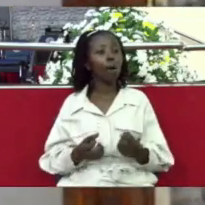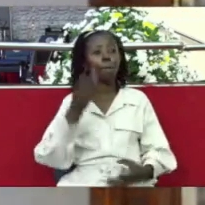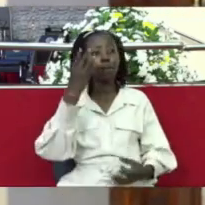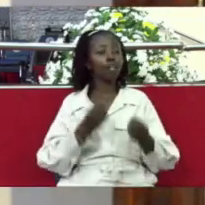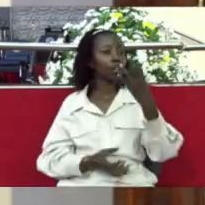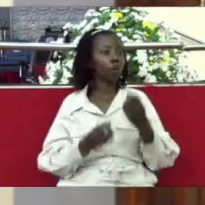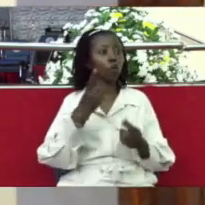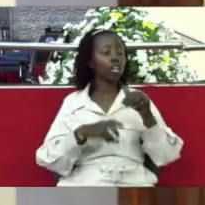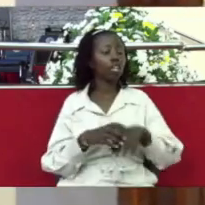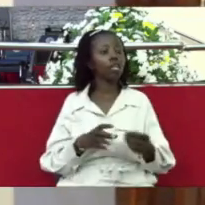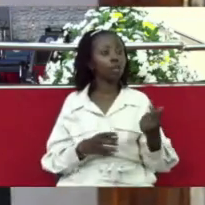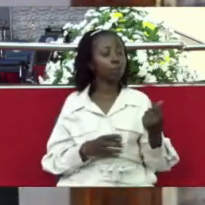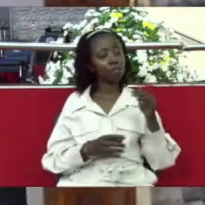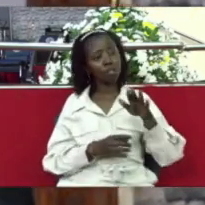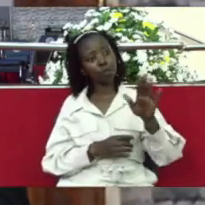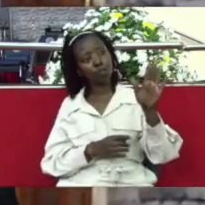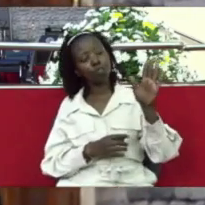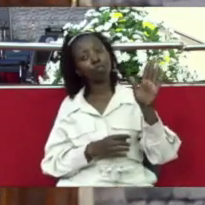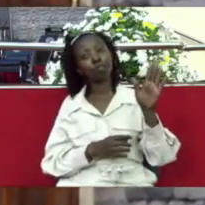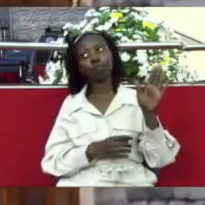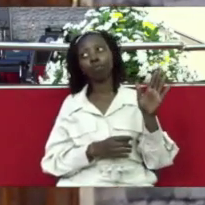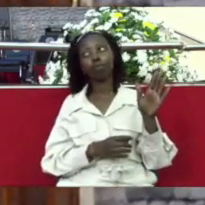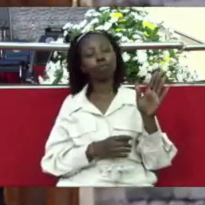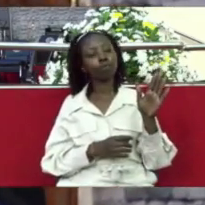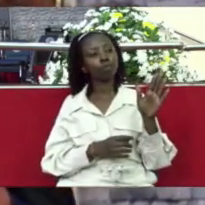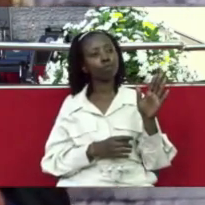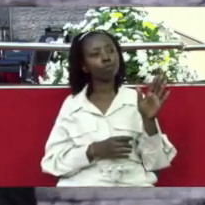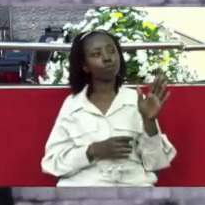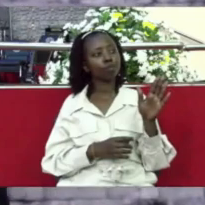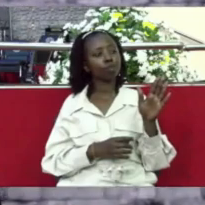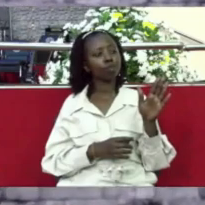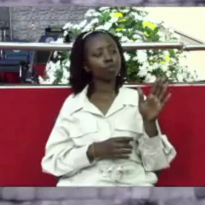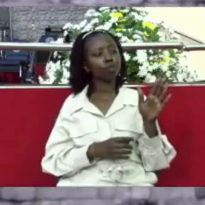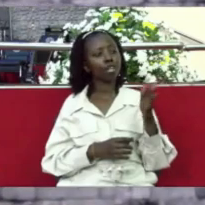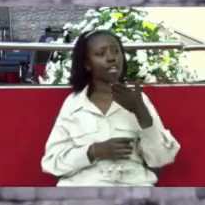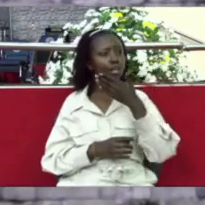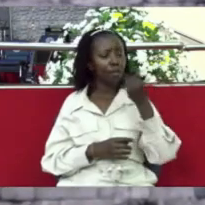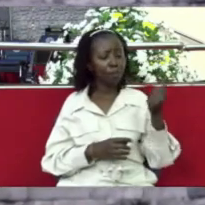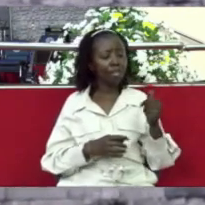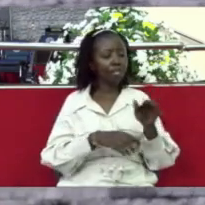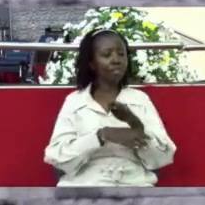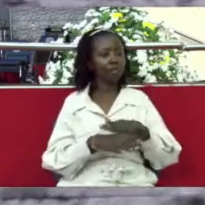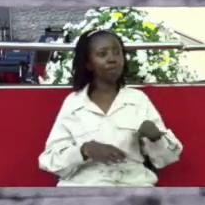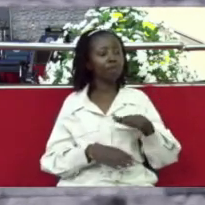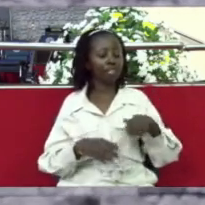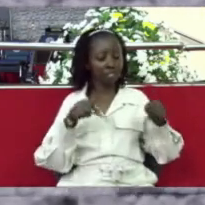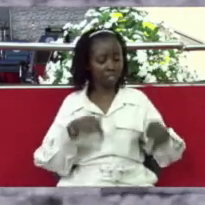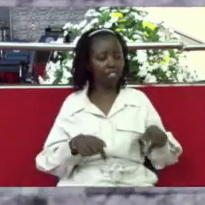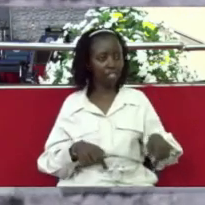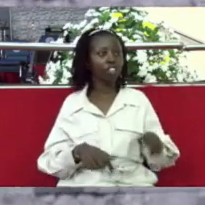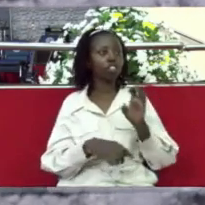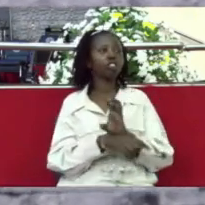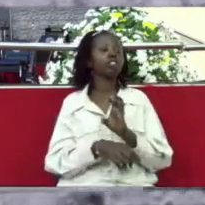kuhimiza kwamba kama ungelitaka mpenyo katika hali yako ya kifedha, there's no better ground than right here. Hakuna ardhi njema kuliko